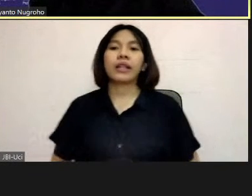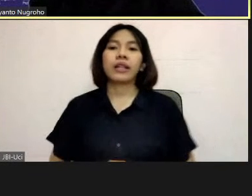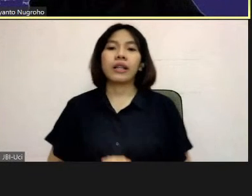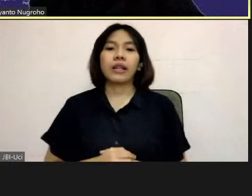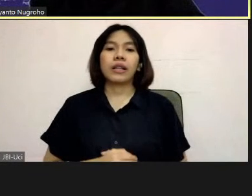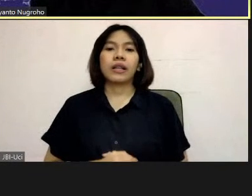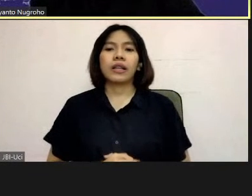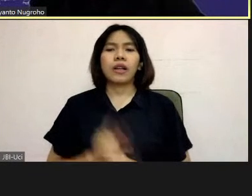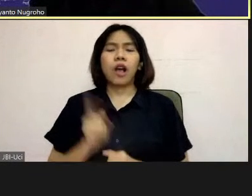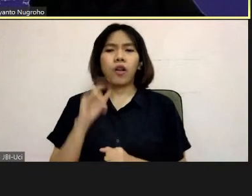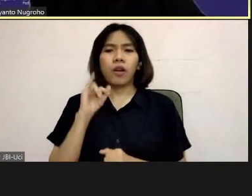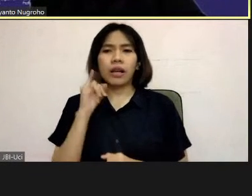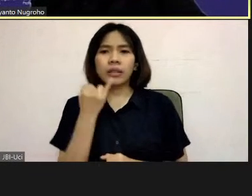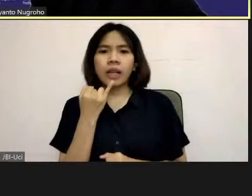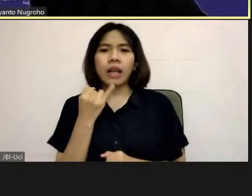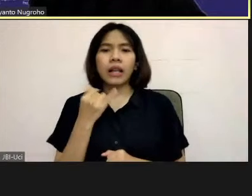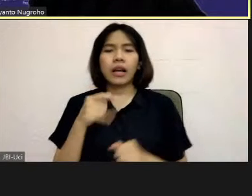73%